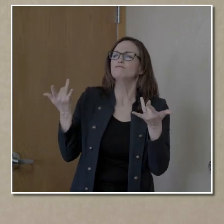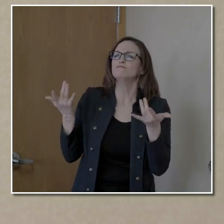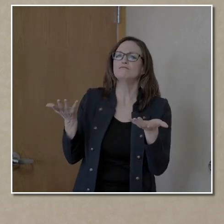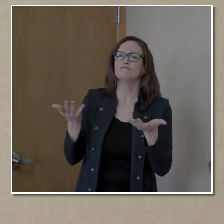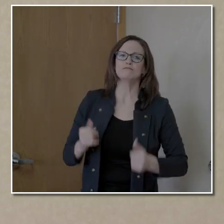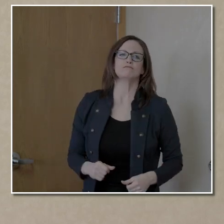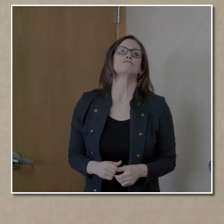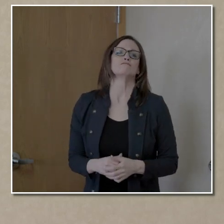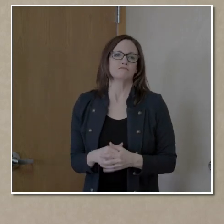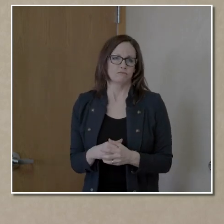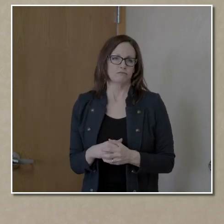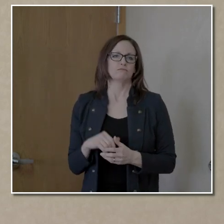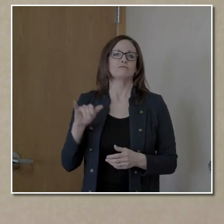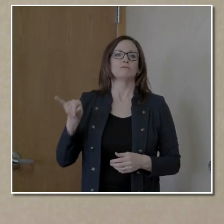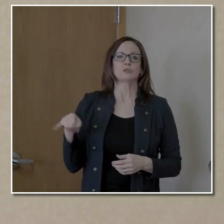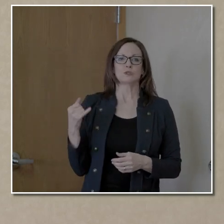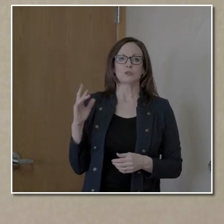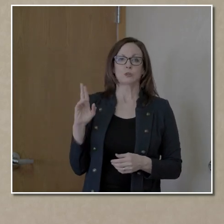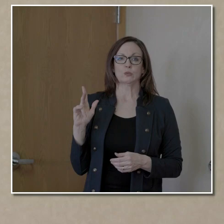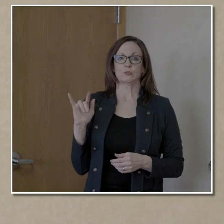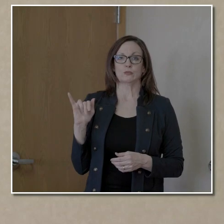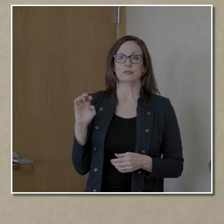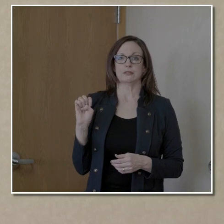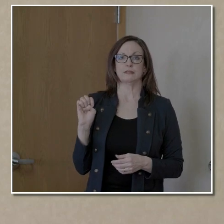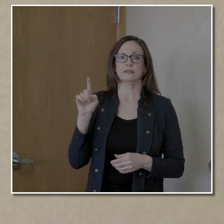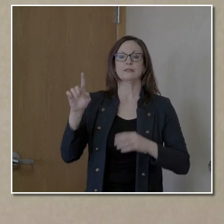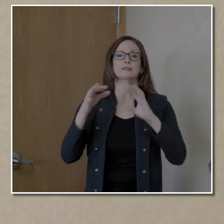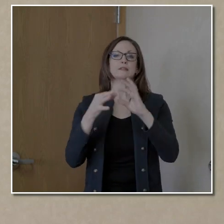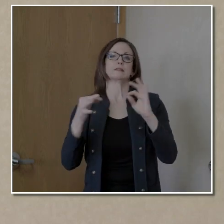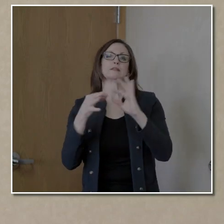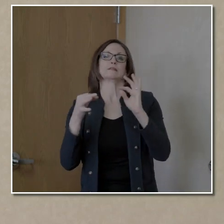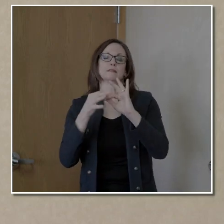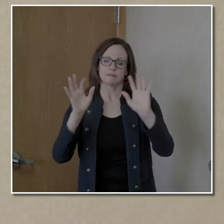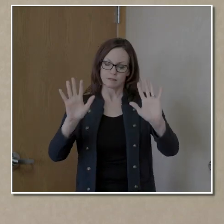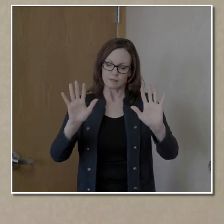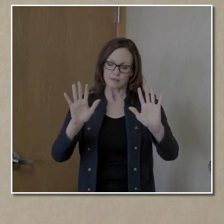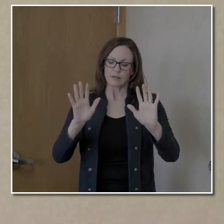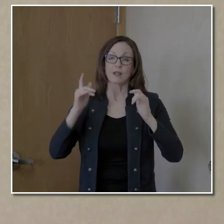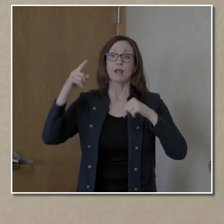Thank you. We'll next go to Rob Sussman with WTAQ.